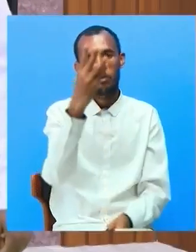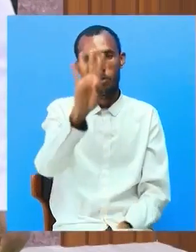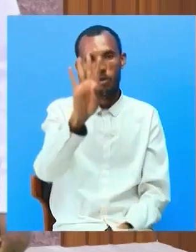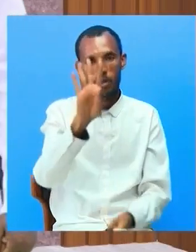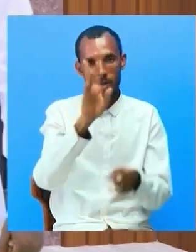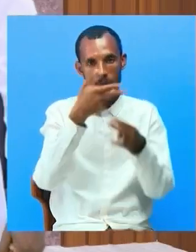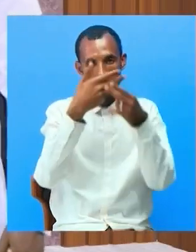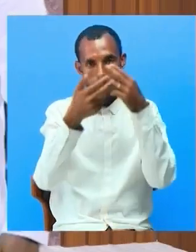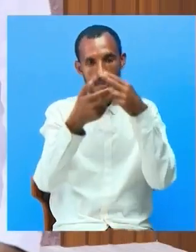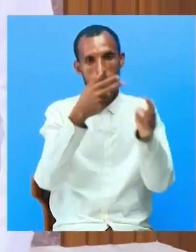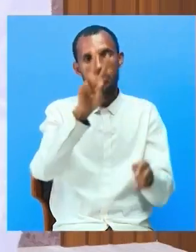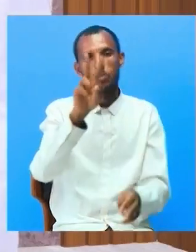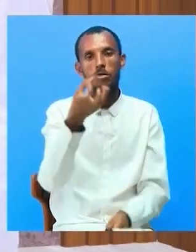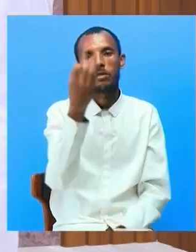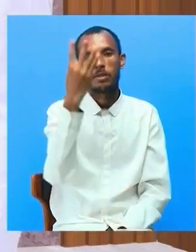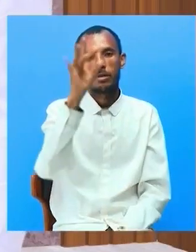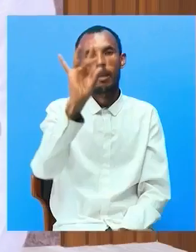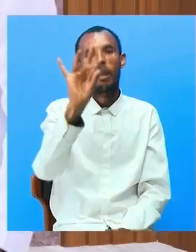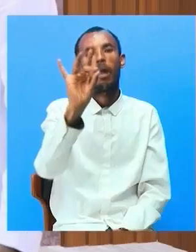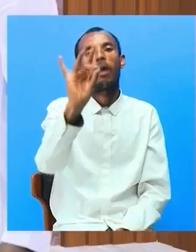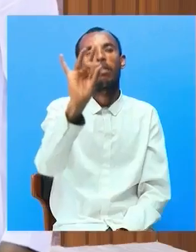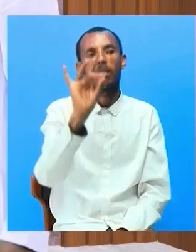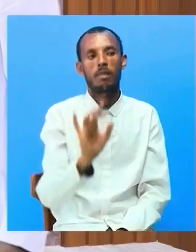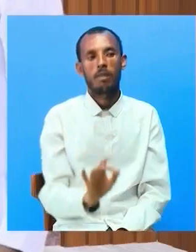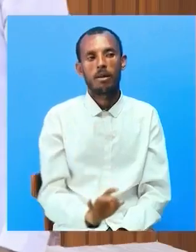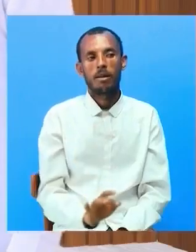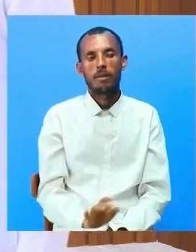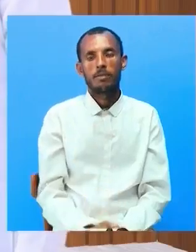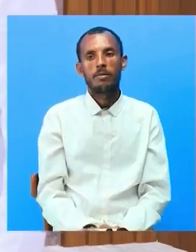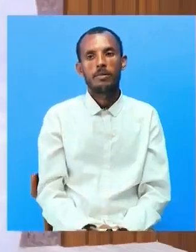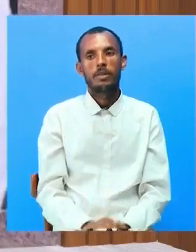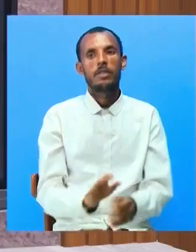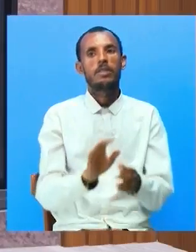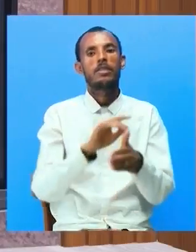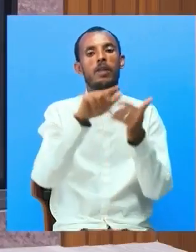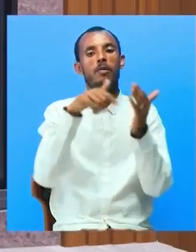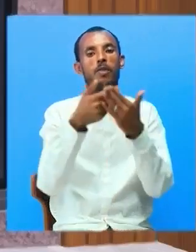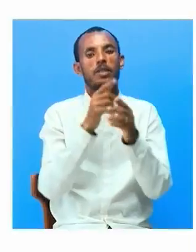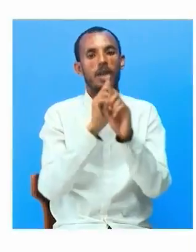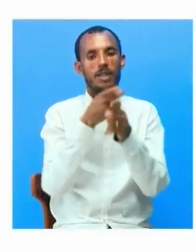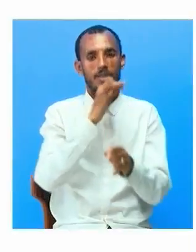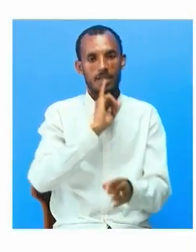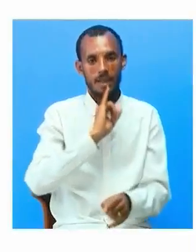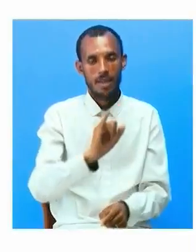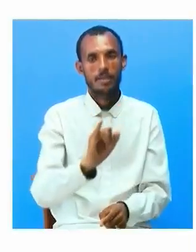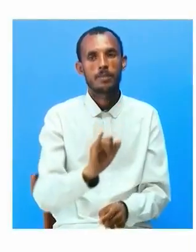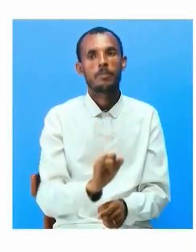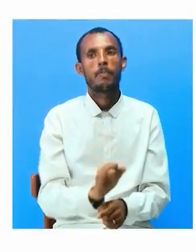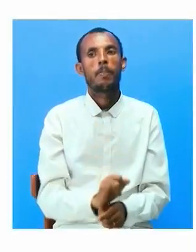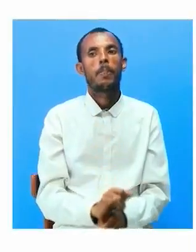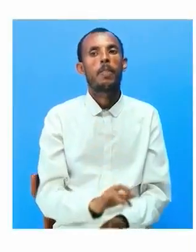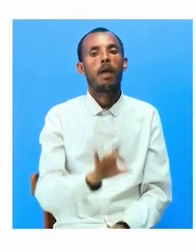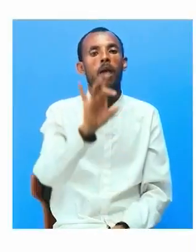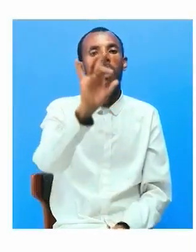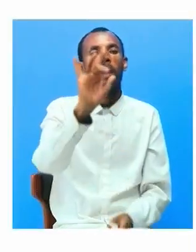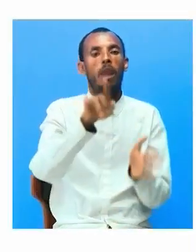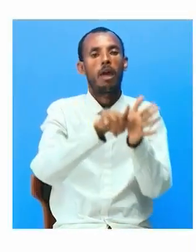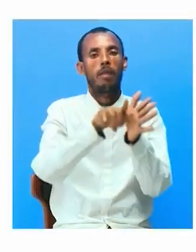is 4, and 4 times 2 is 8. Good. Therefore, the answer for this one will be